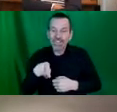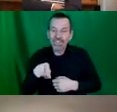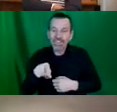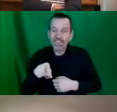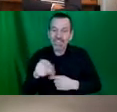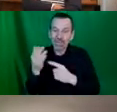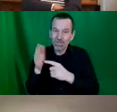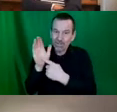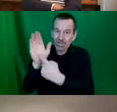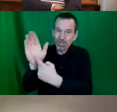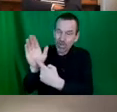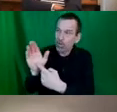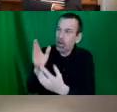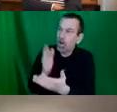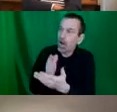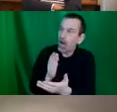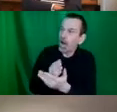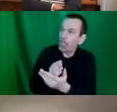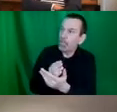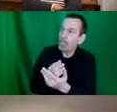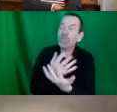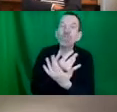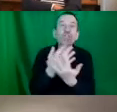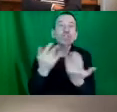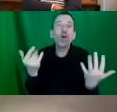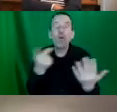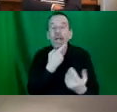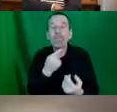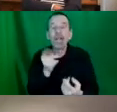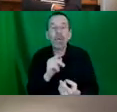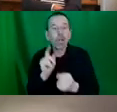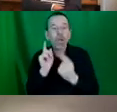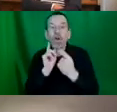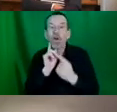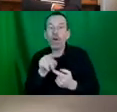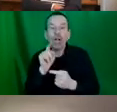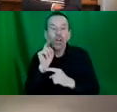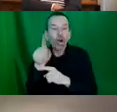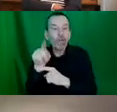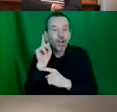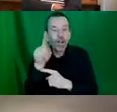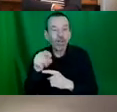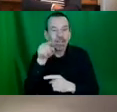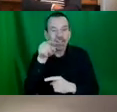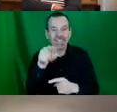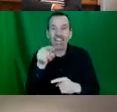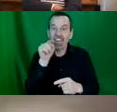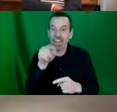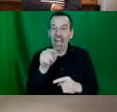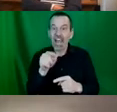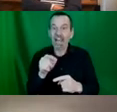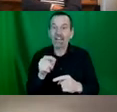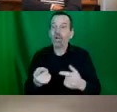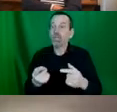see so many people share and comment on the image, spreading conservation awareness. This post is one of the most interactive tweets of the